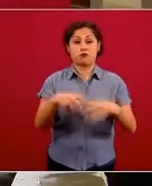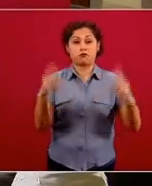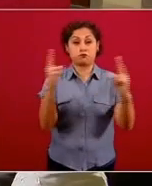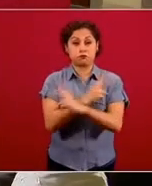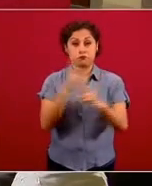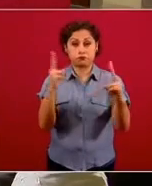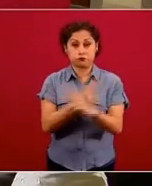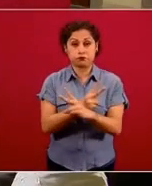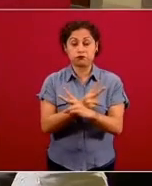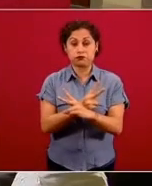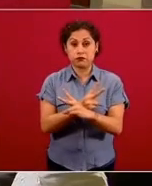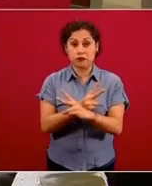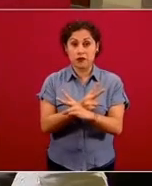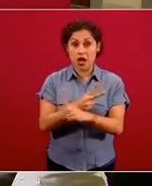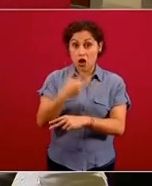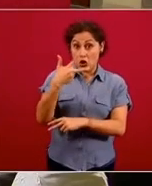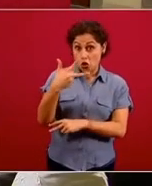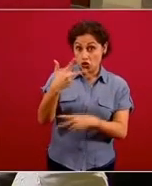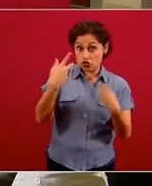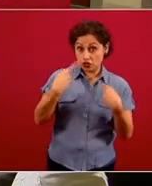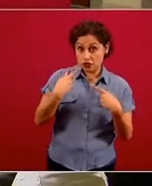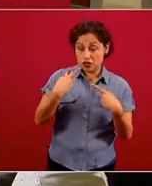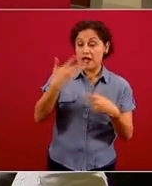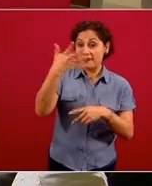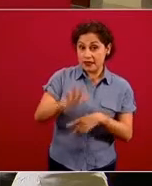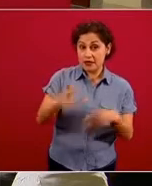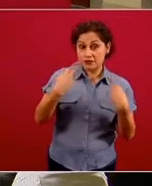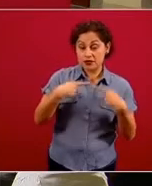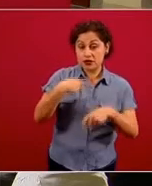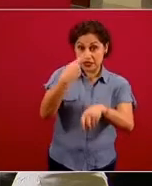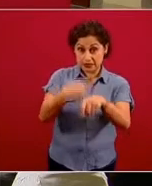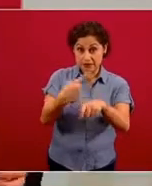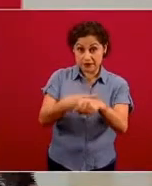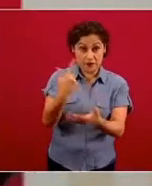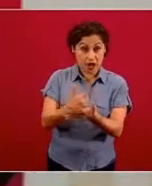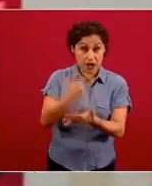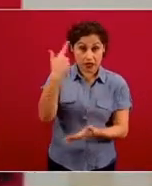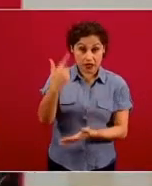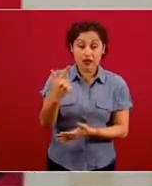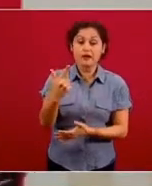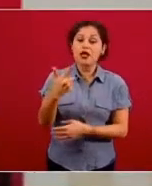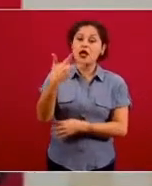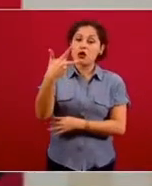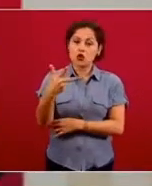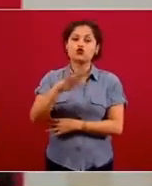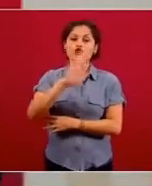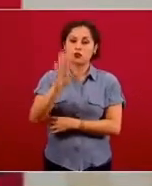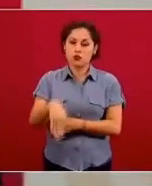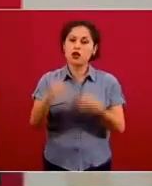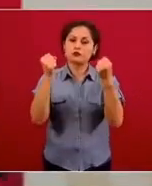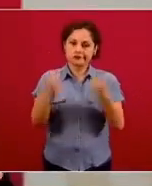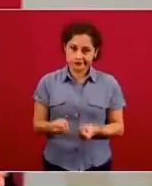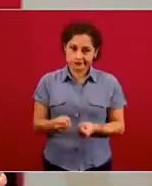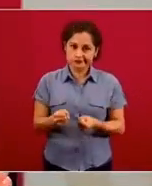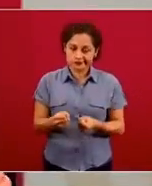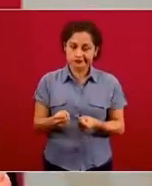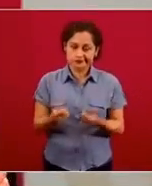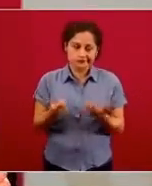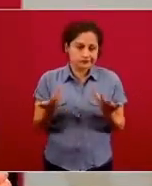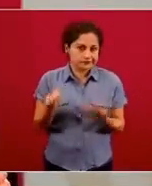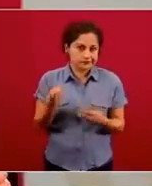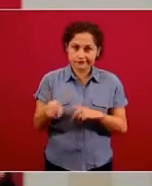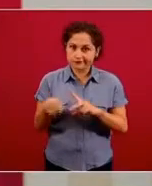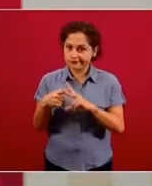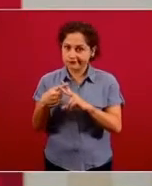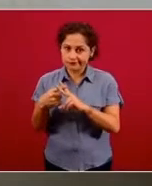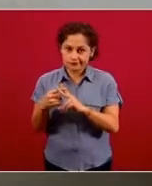ill, 8 of every 10 could die while they're hospitalized, in spite of the fact